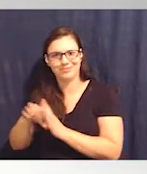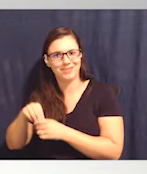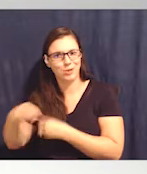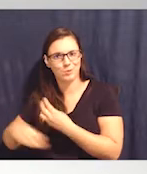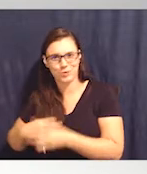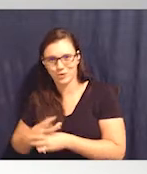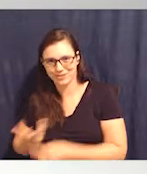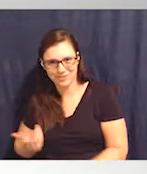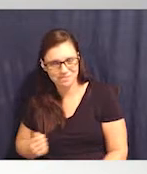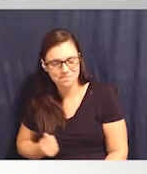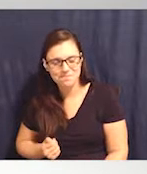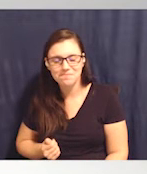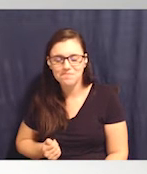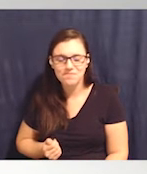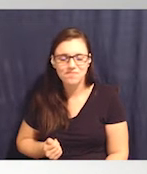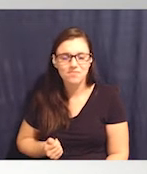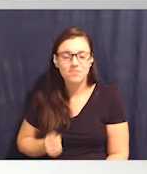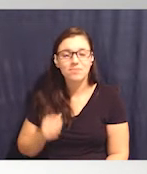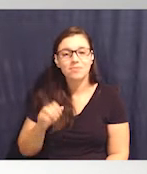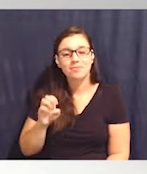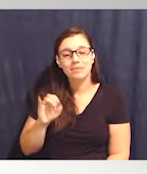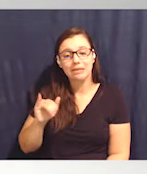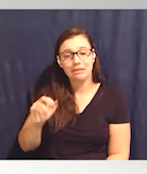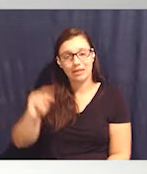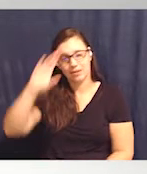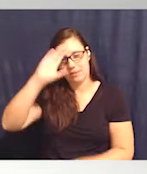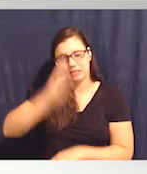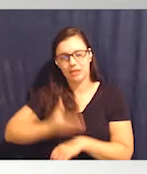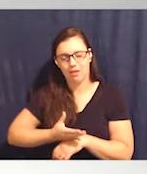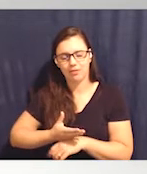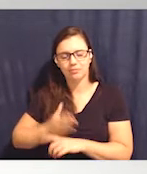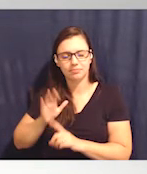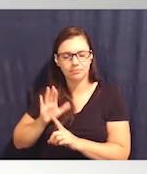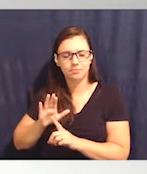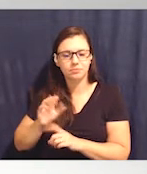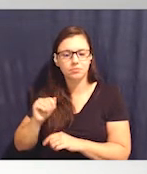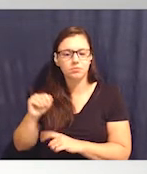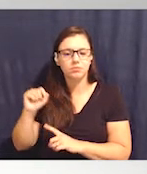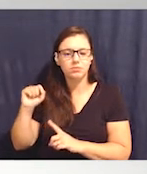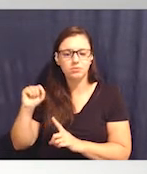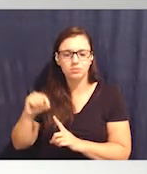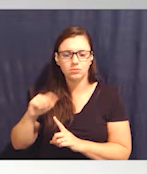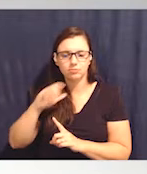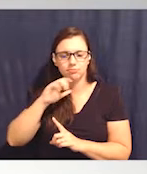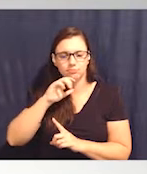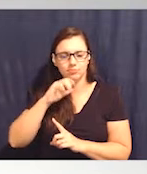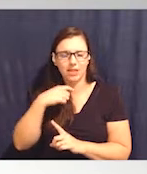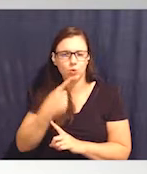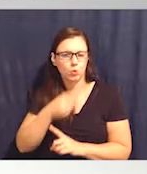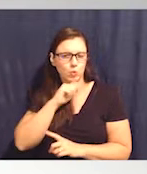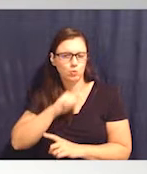Ian is, my son's name's Ian. Ian is, I told you he's 29,